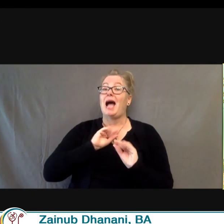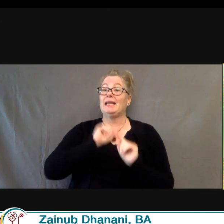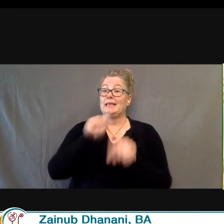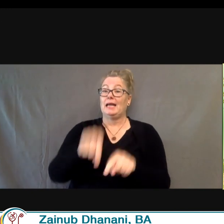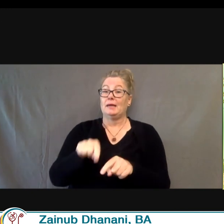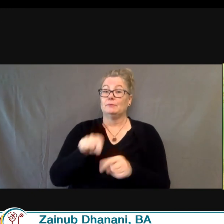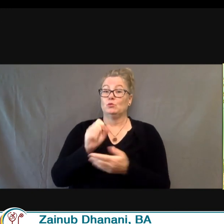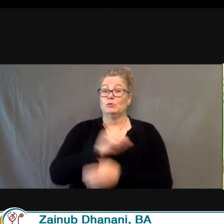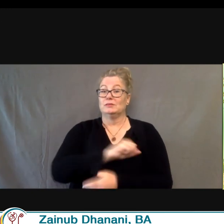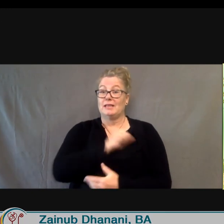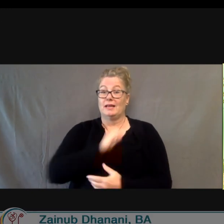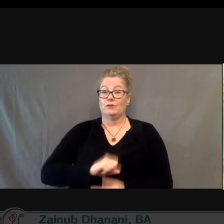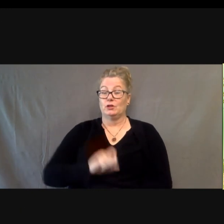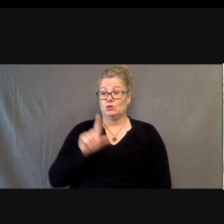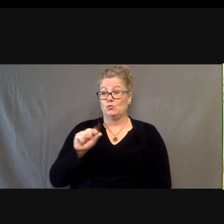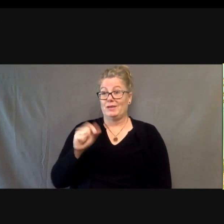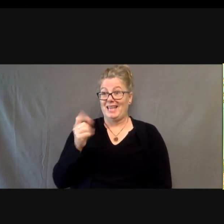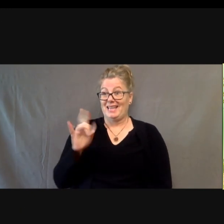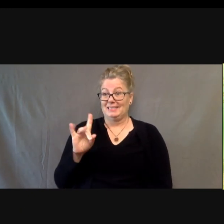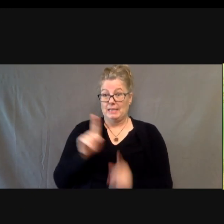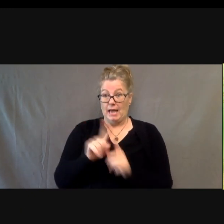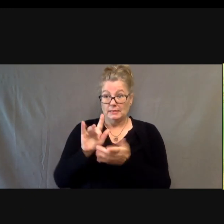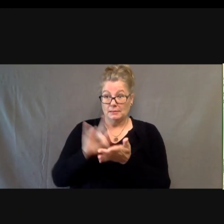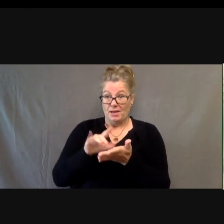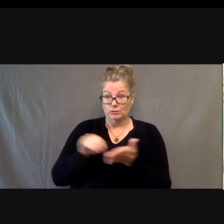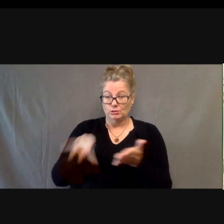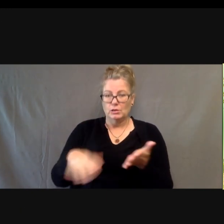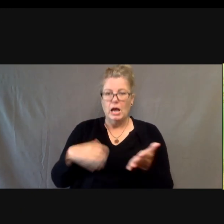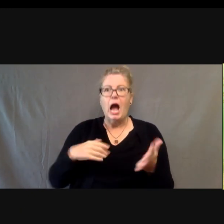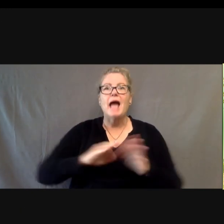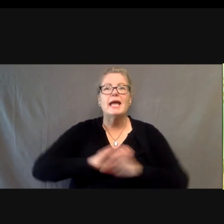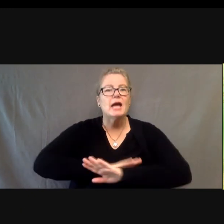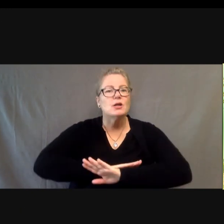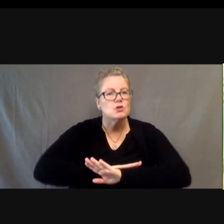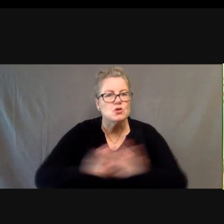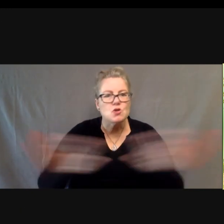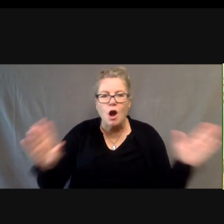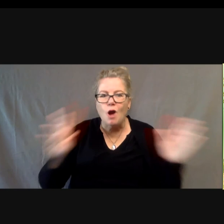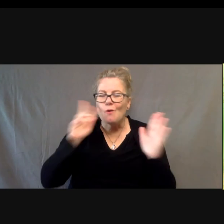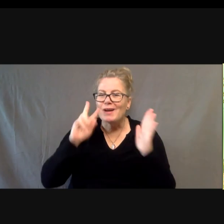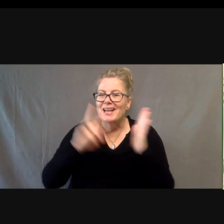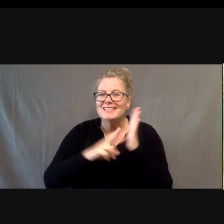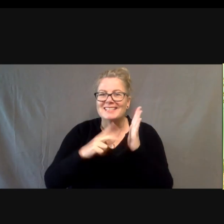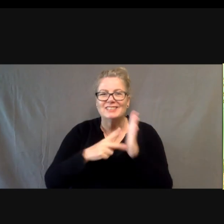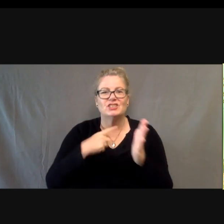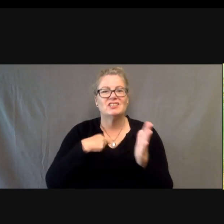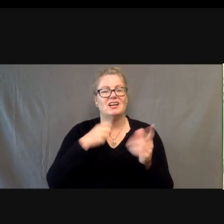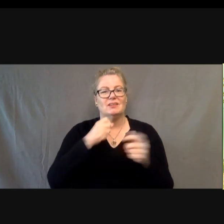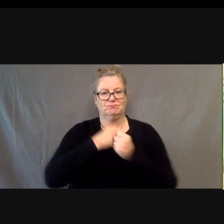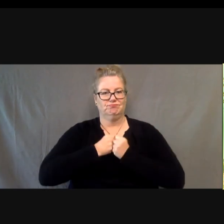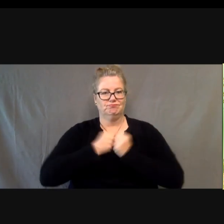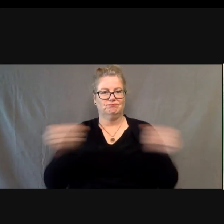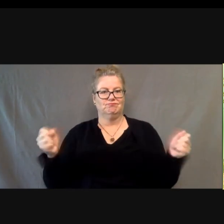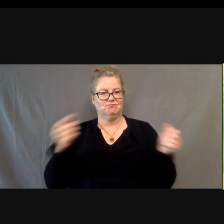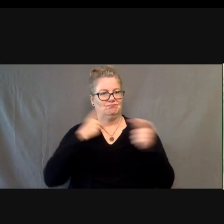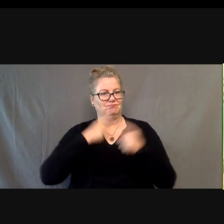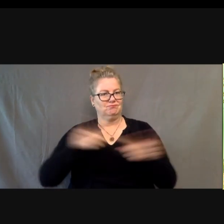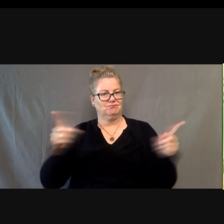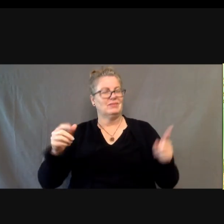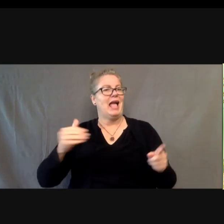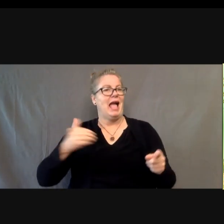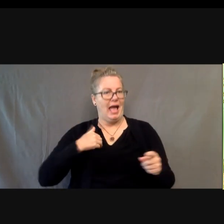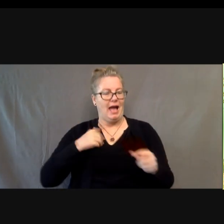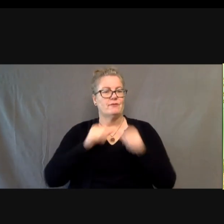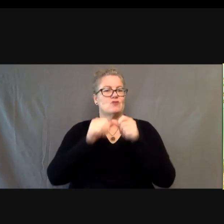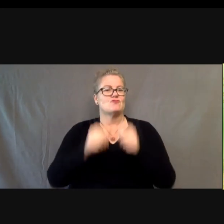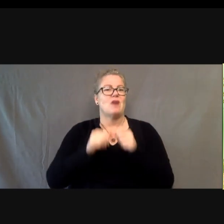student, I had no intention of disclosing my status of being somebody with a chronic illness. And it was seeing the